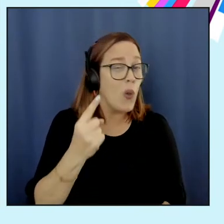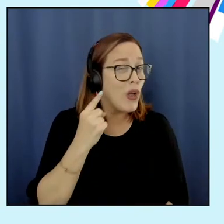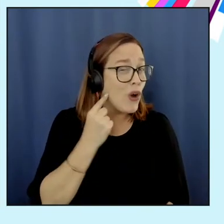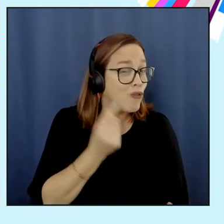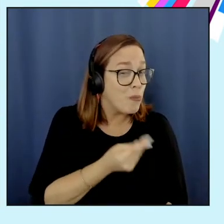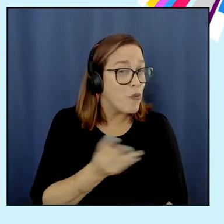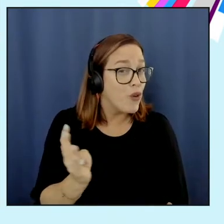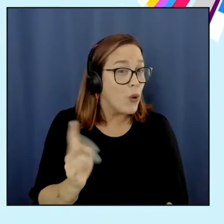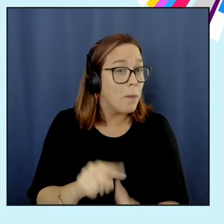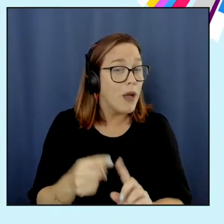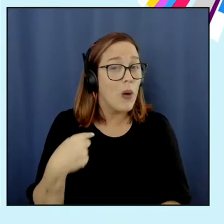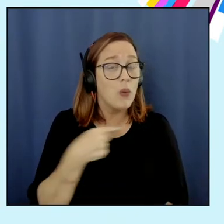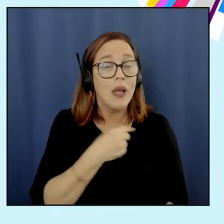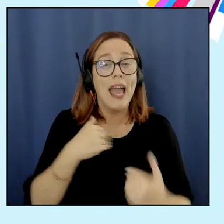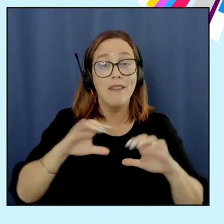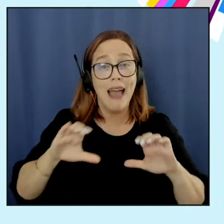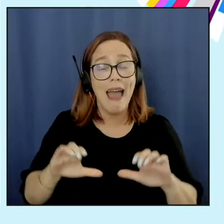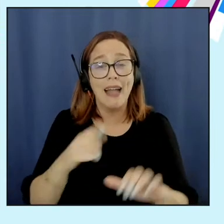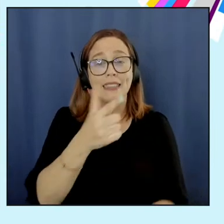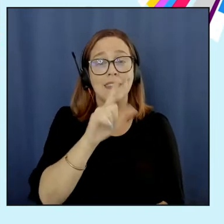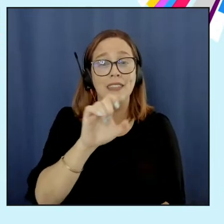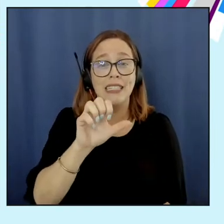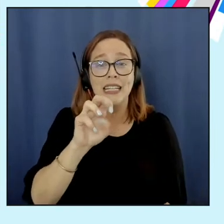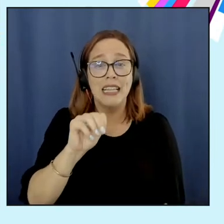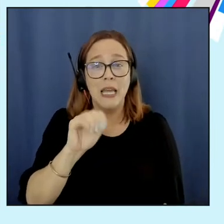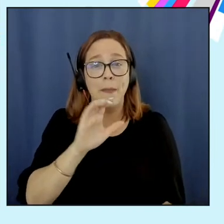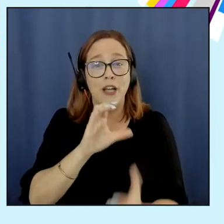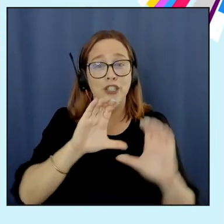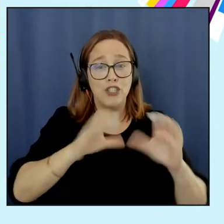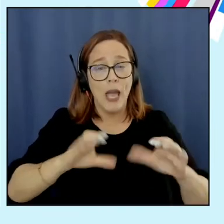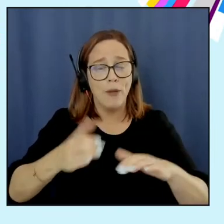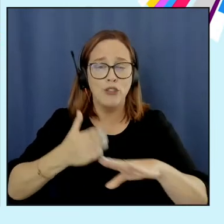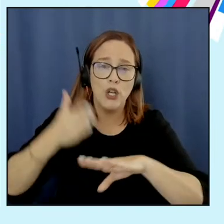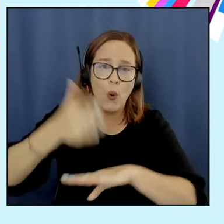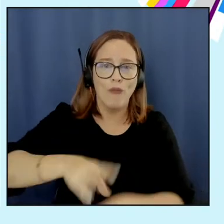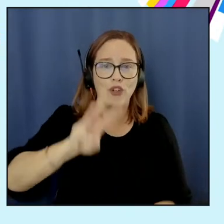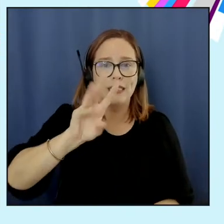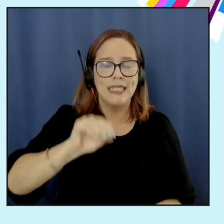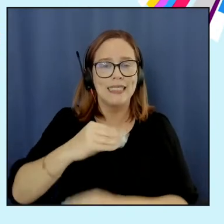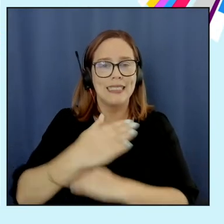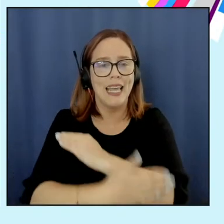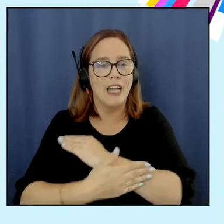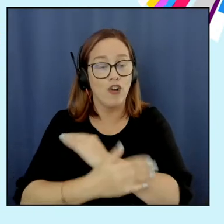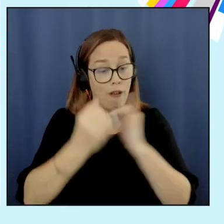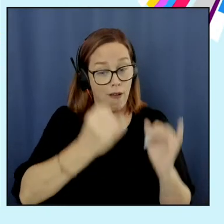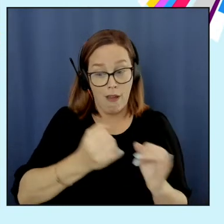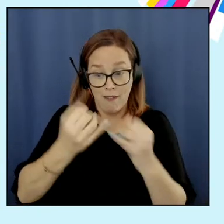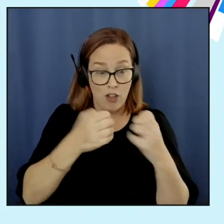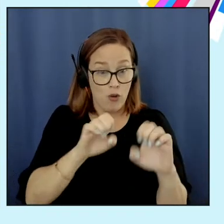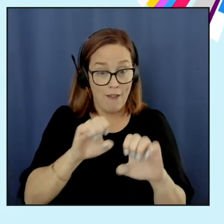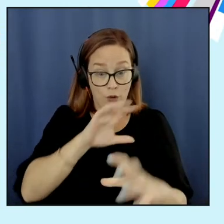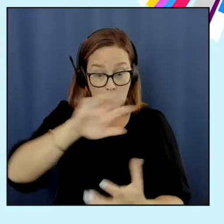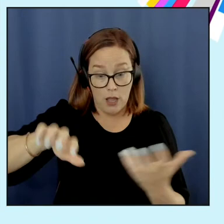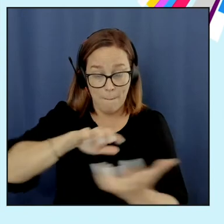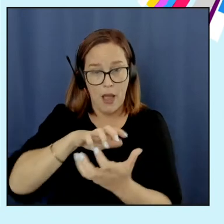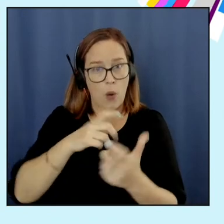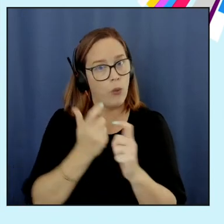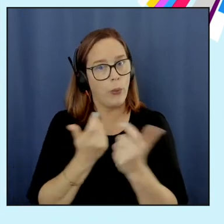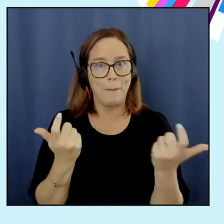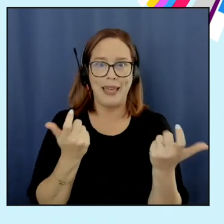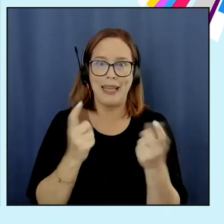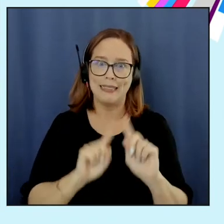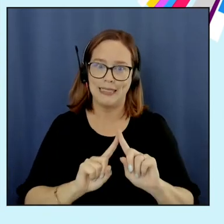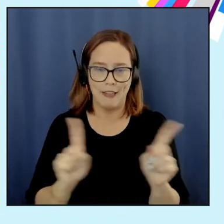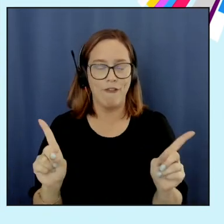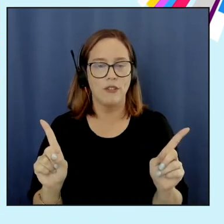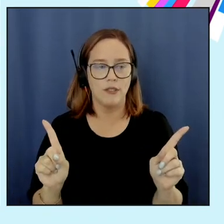GLEAM chapters in over 60 countries. And our individual effort and voice combined makes a huge difference. That's one of the most exciting